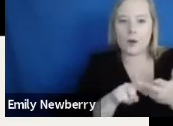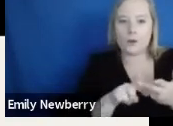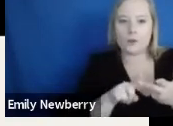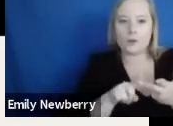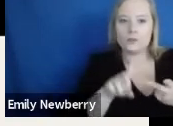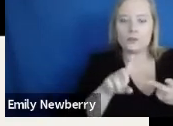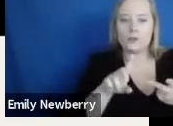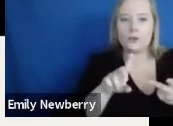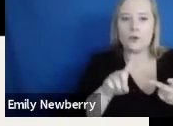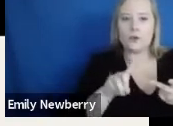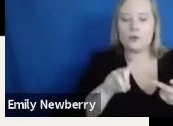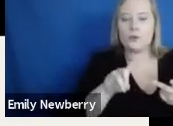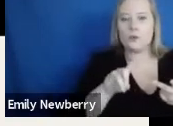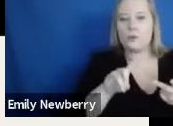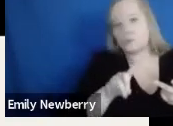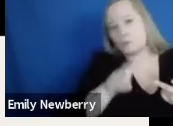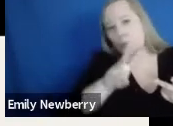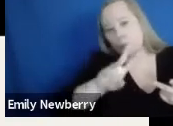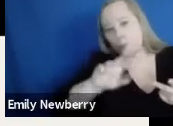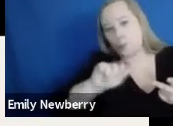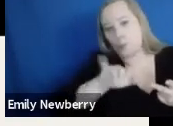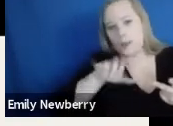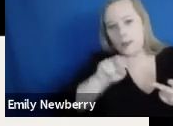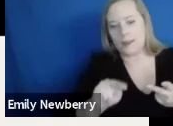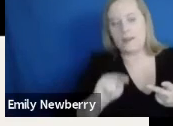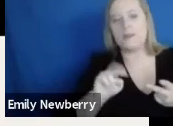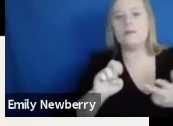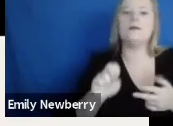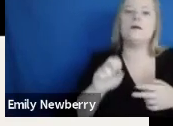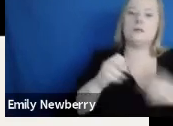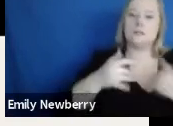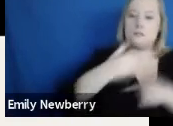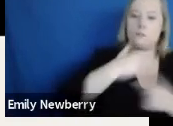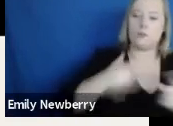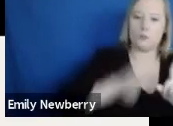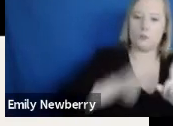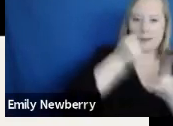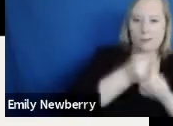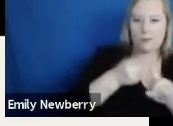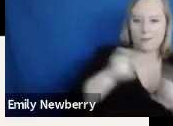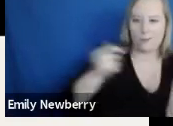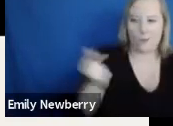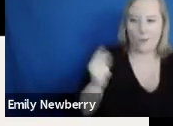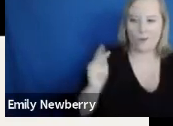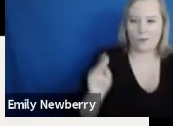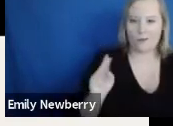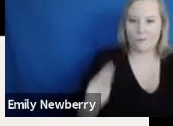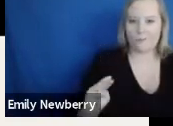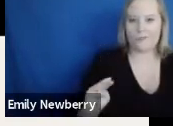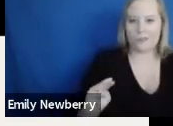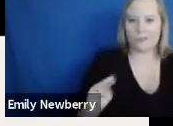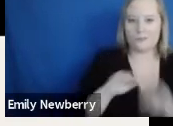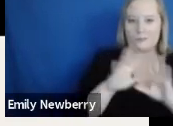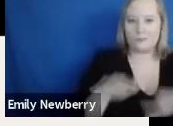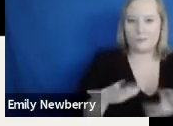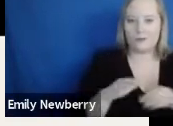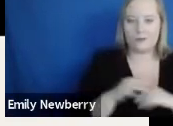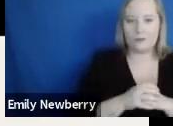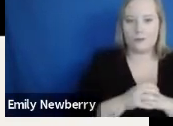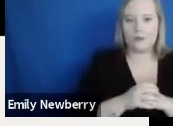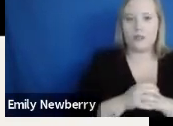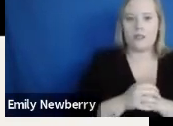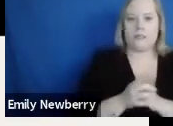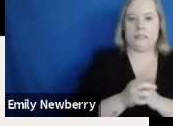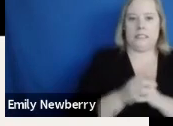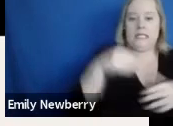the social and cultural impacts of the Gold King mine spill on Dene communities located in the San Juan River